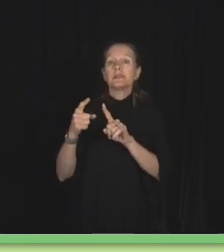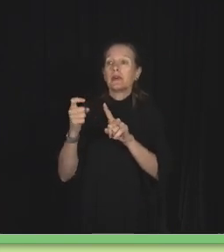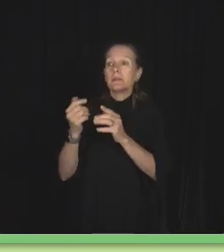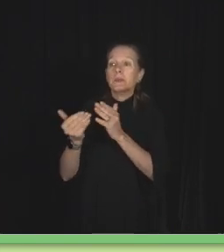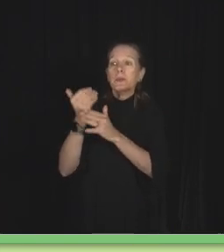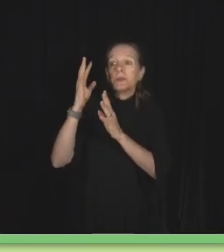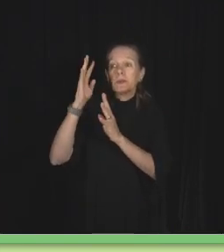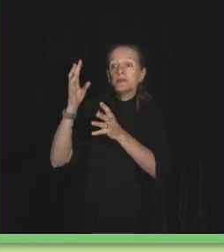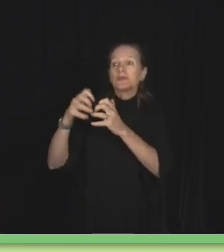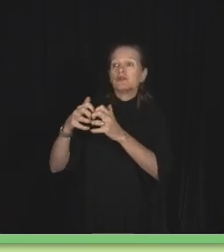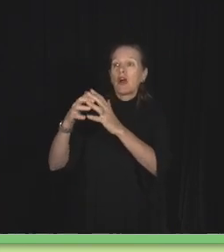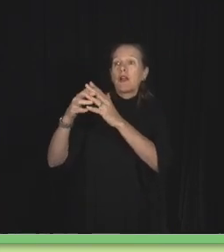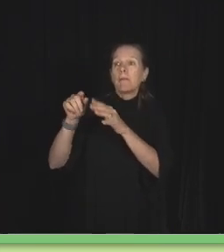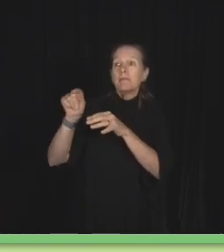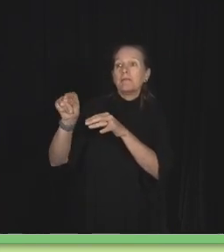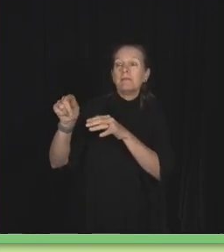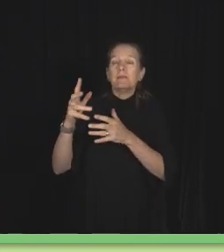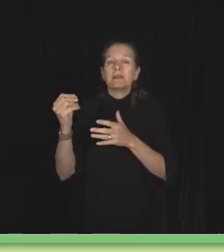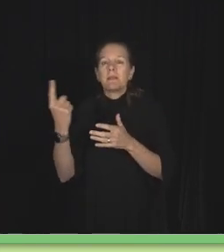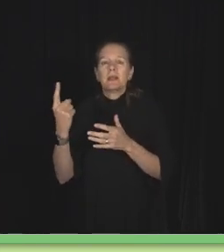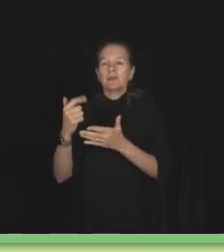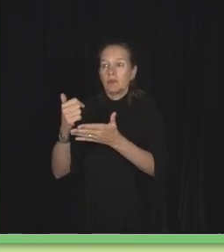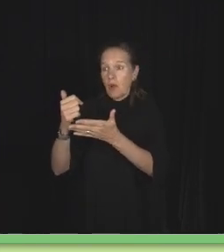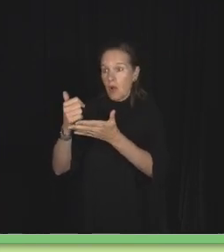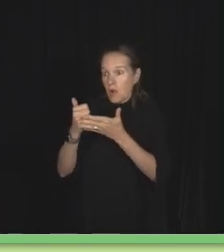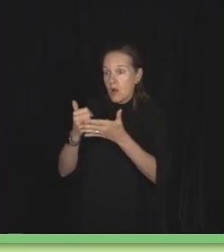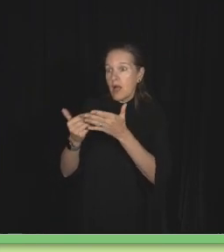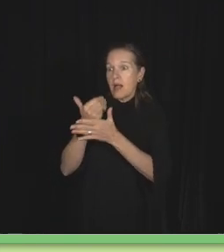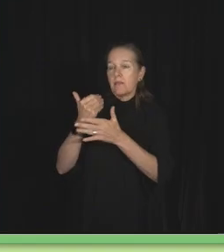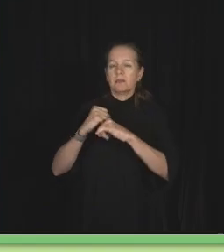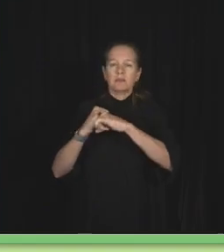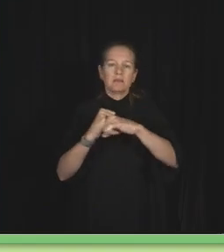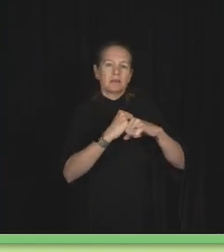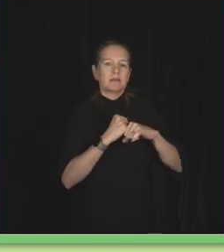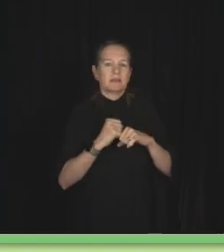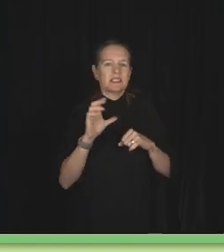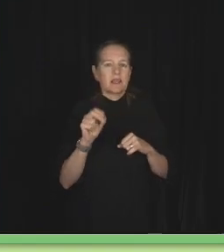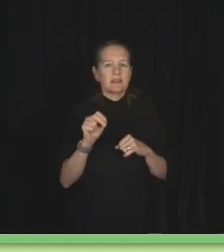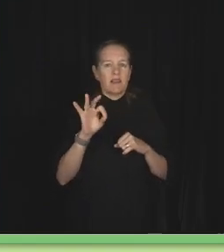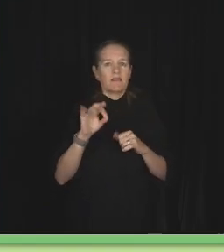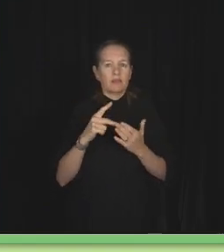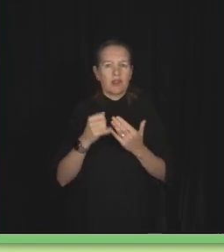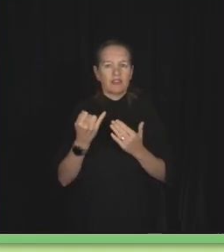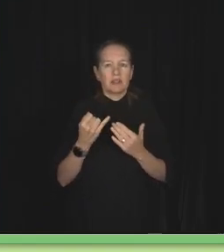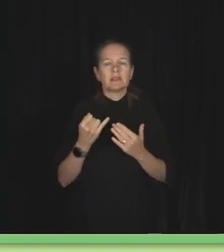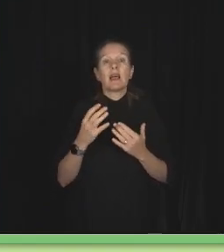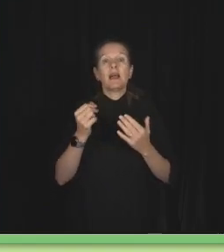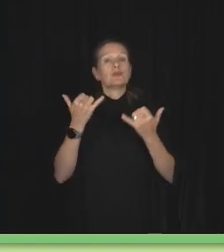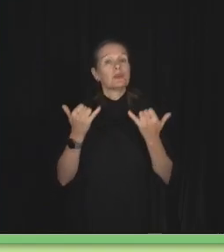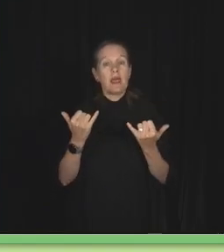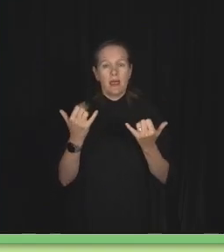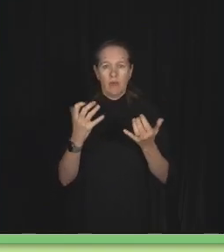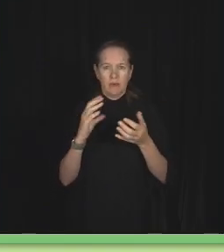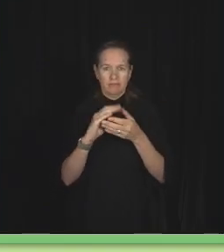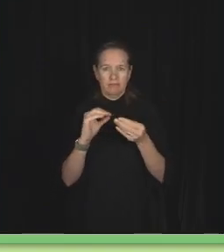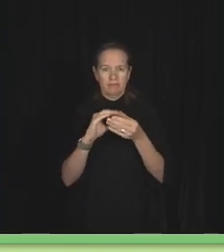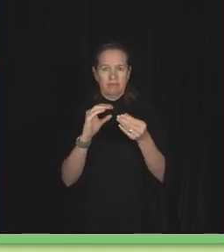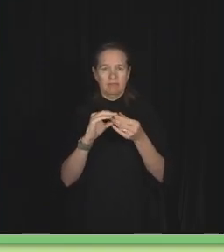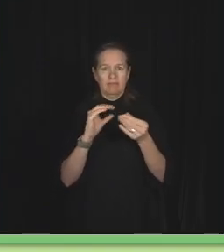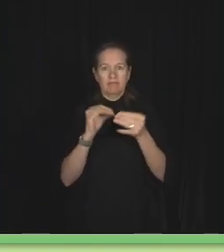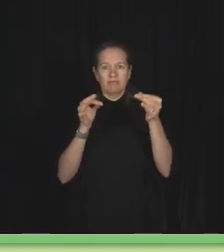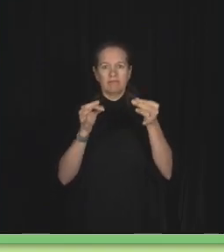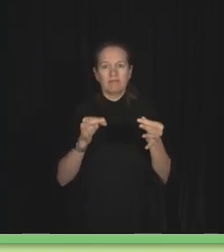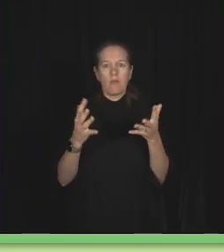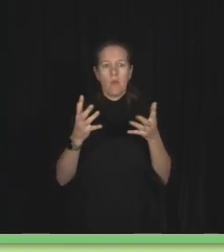and other organizations to help improve the security posture of CNCF projects. And I'm happy today to talk a little bit about one of those efforts with